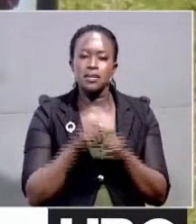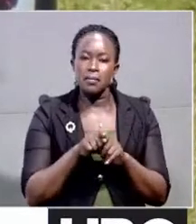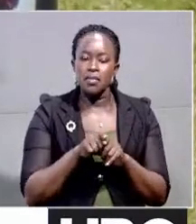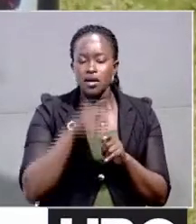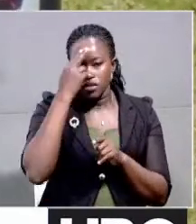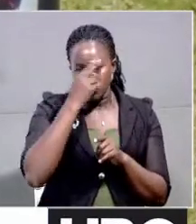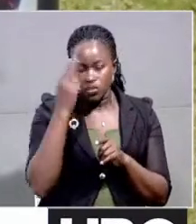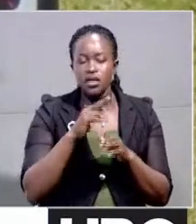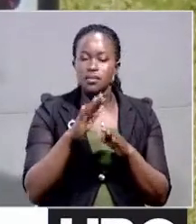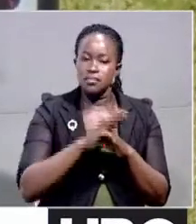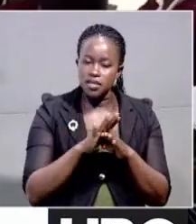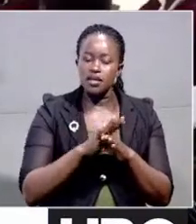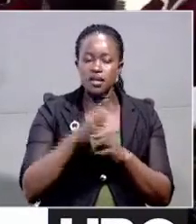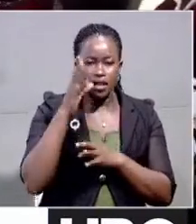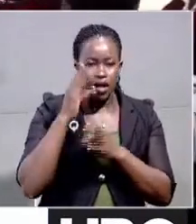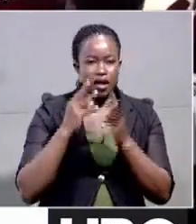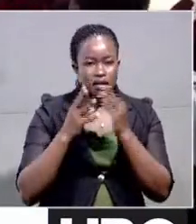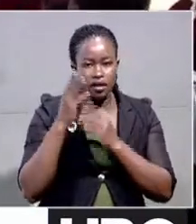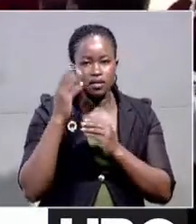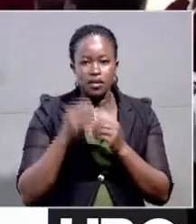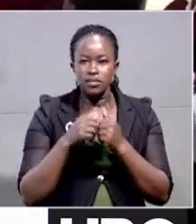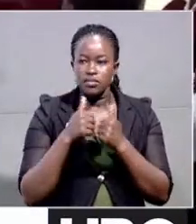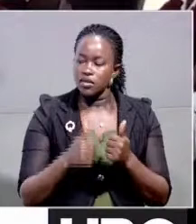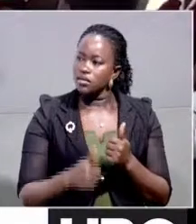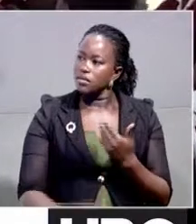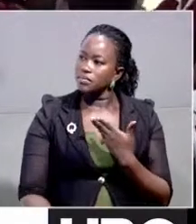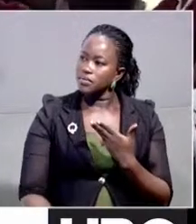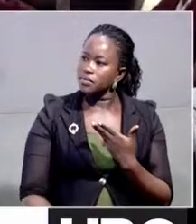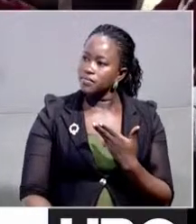were busy learning.